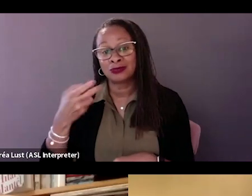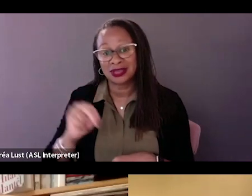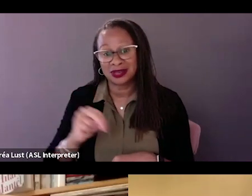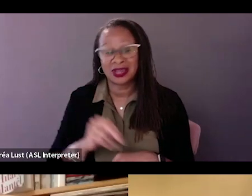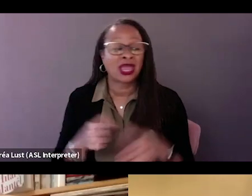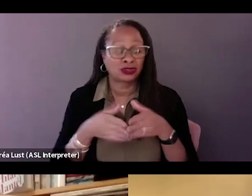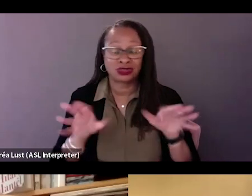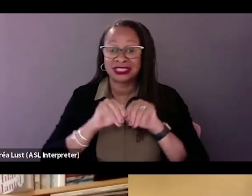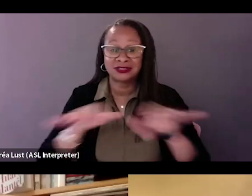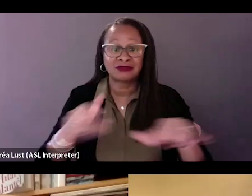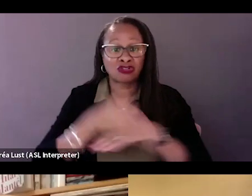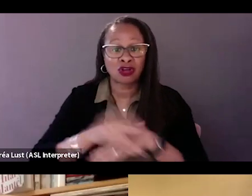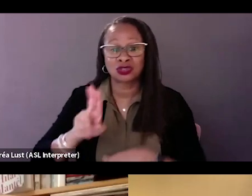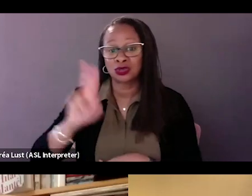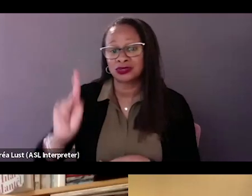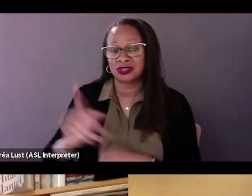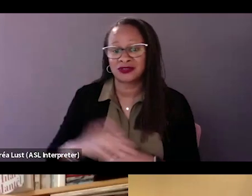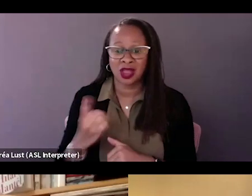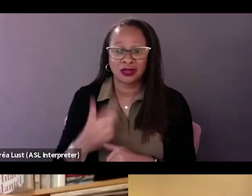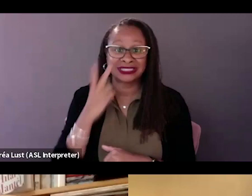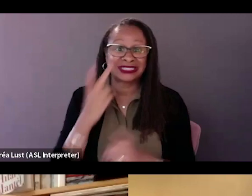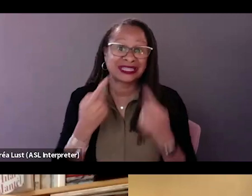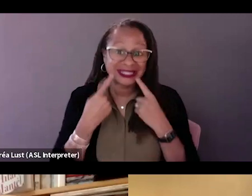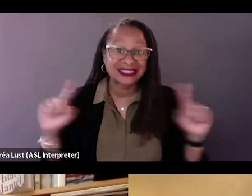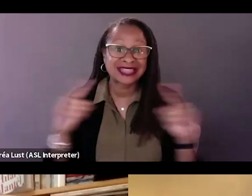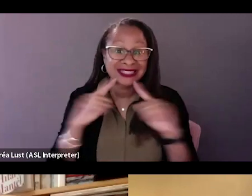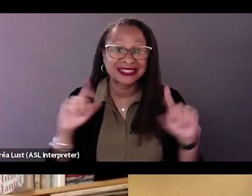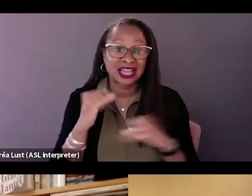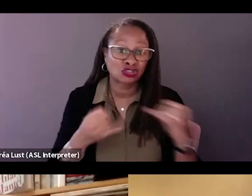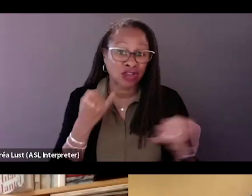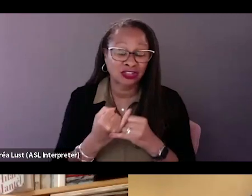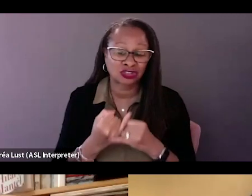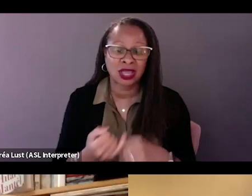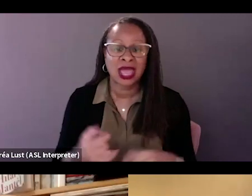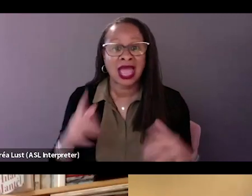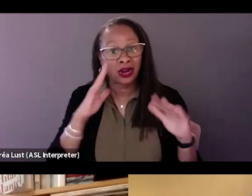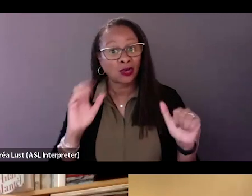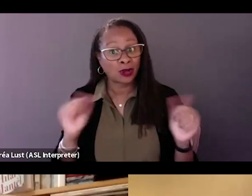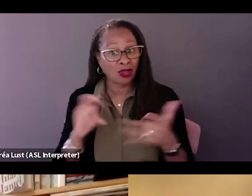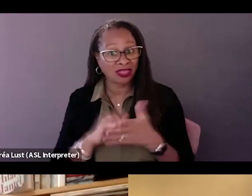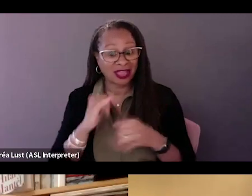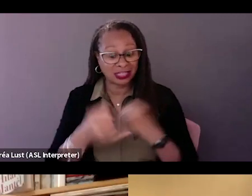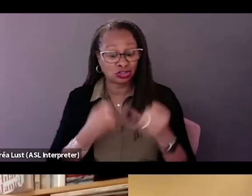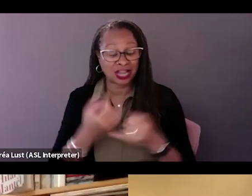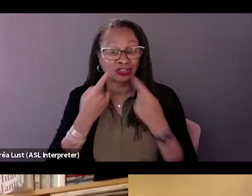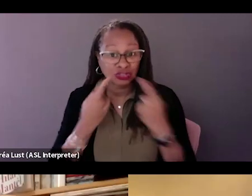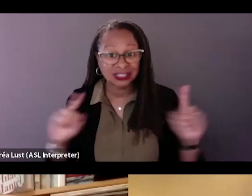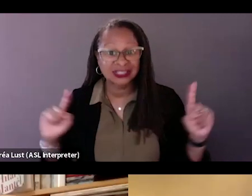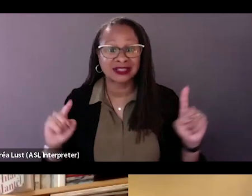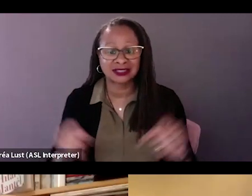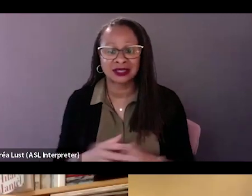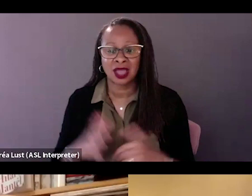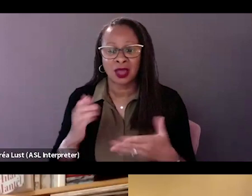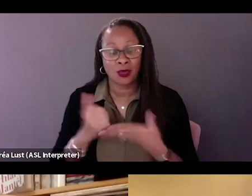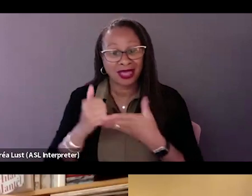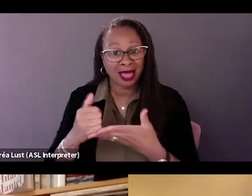UK. So I have only seen a lot of success internationally, and I was hoping that all of this international success would help